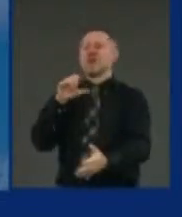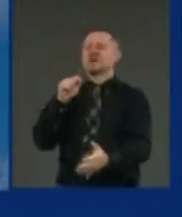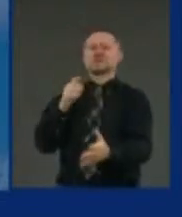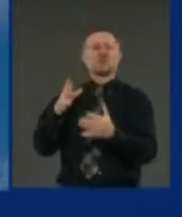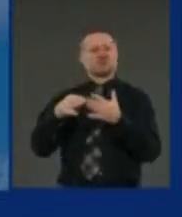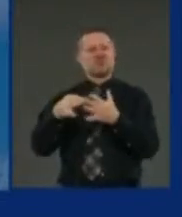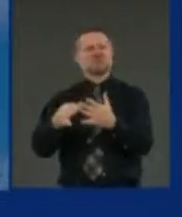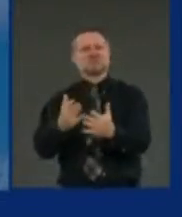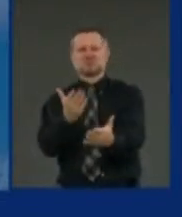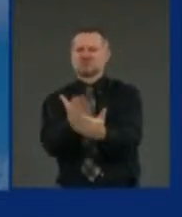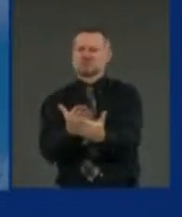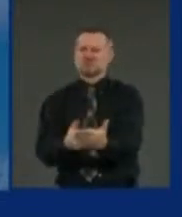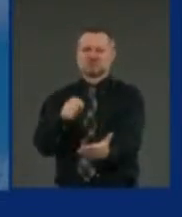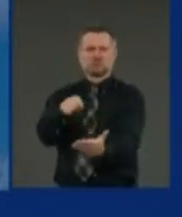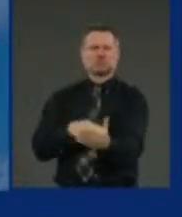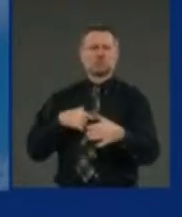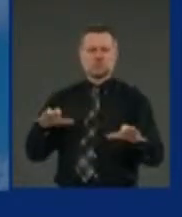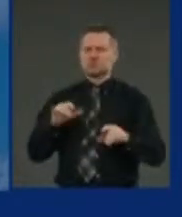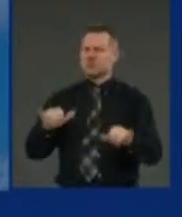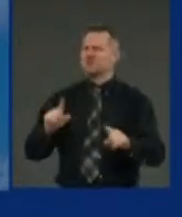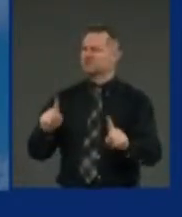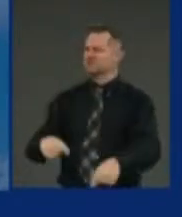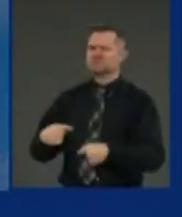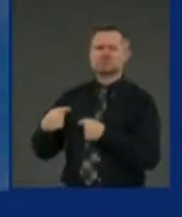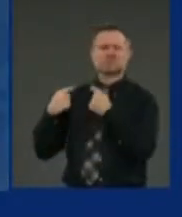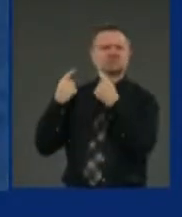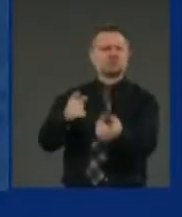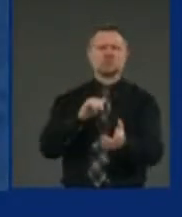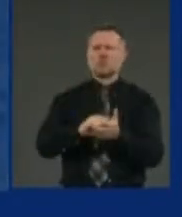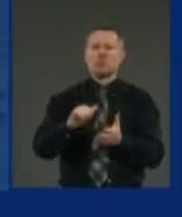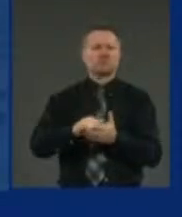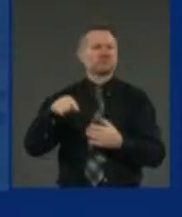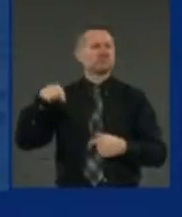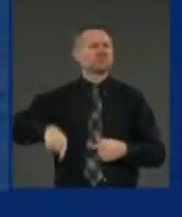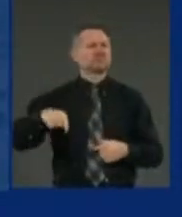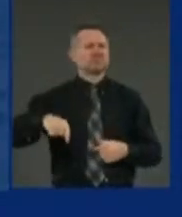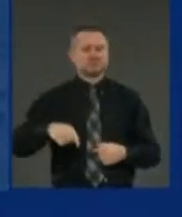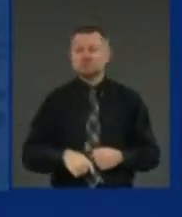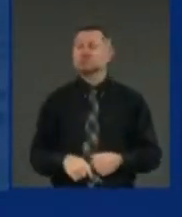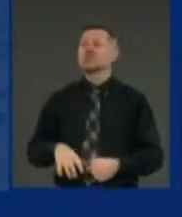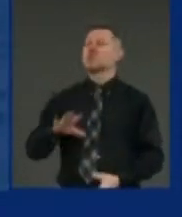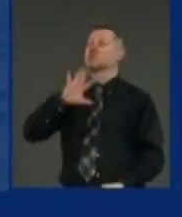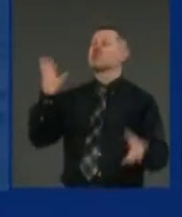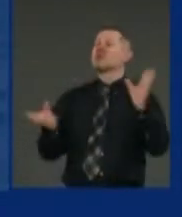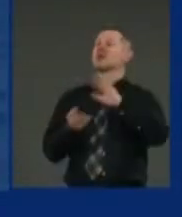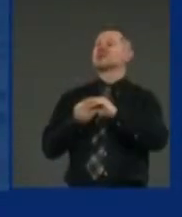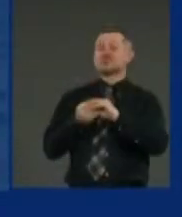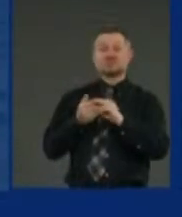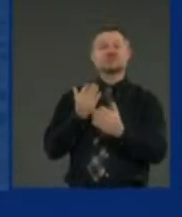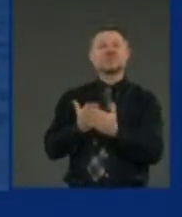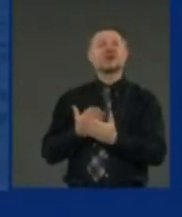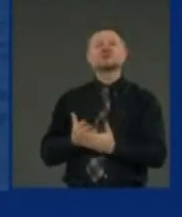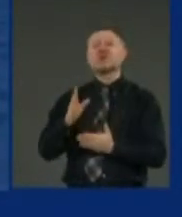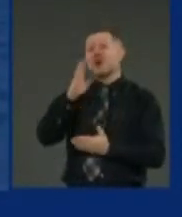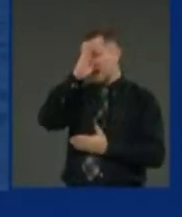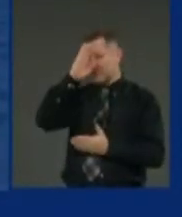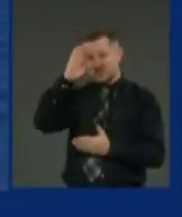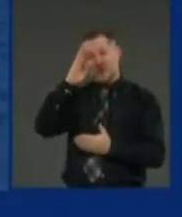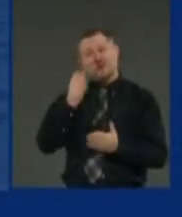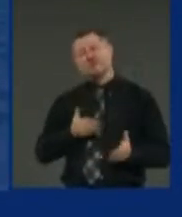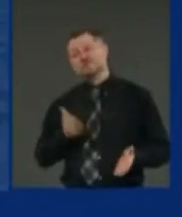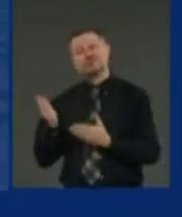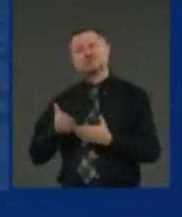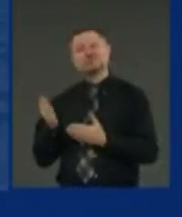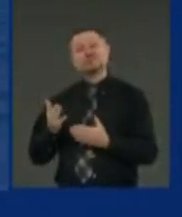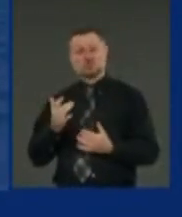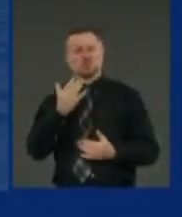what we've been doing in New York, following the facts. The facts today, in terms of the coronavirus, are good.